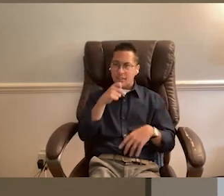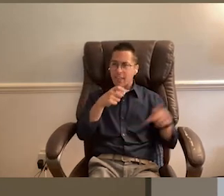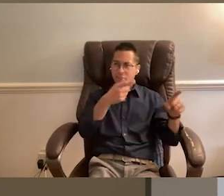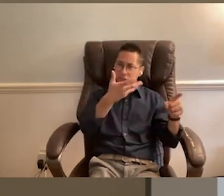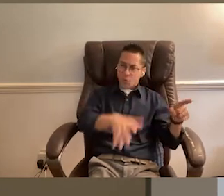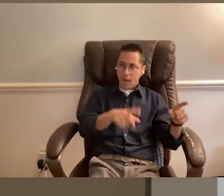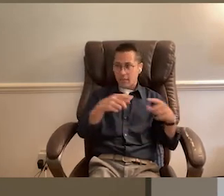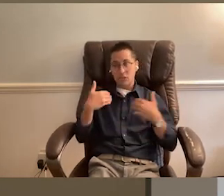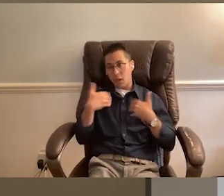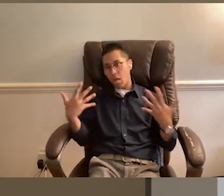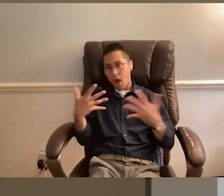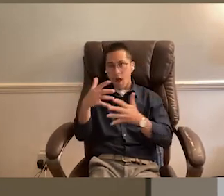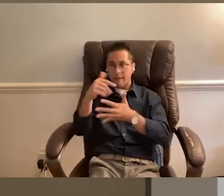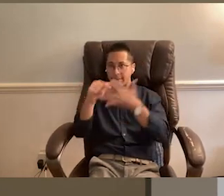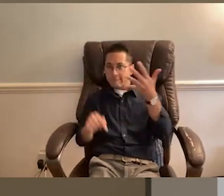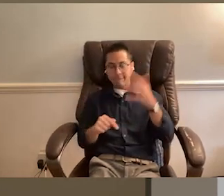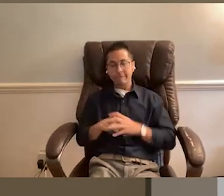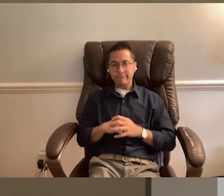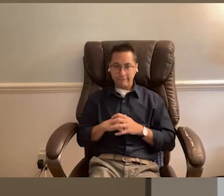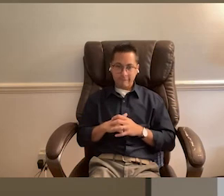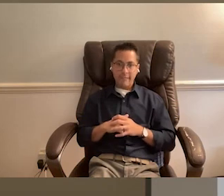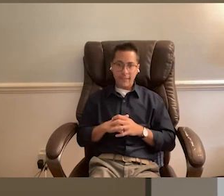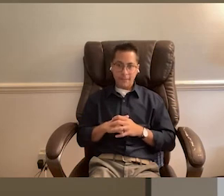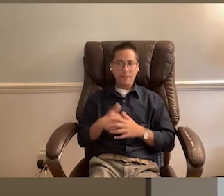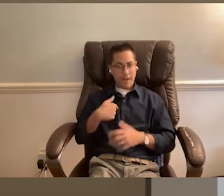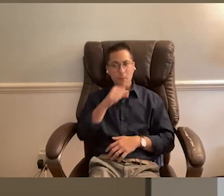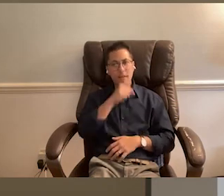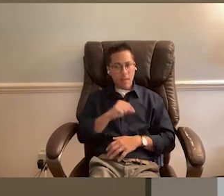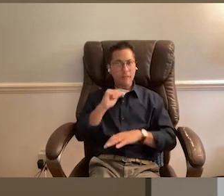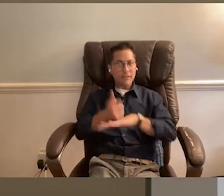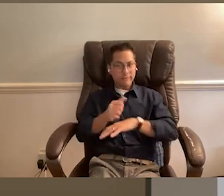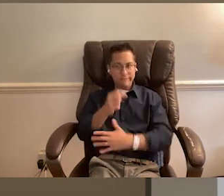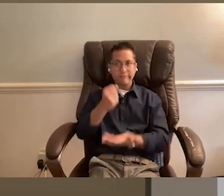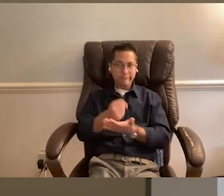to be like, we'll do it. It's fine. Come back. Yeah. Is there a way that